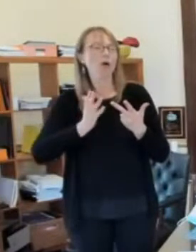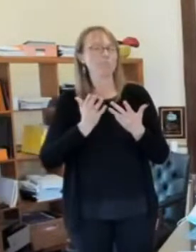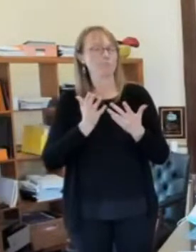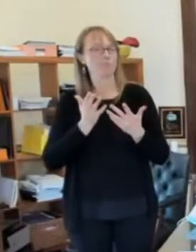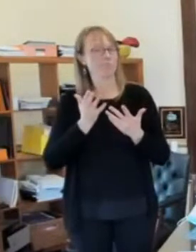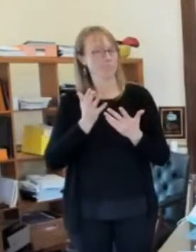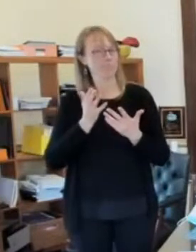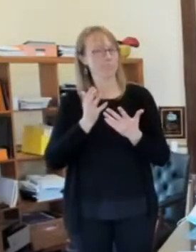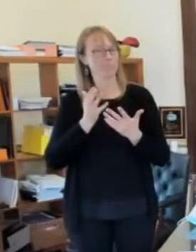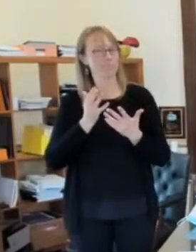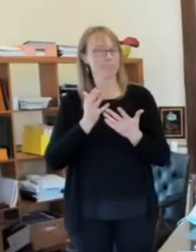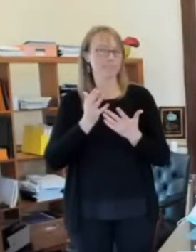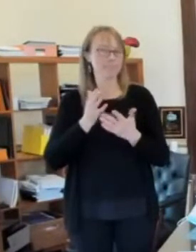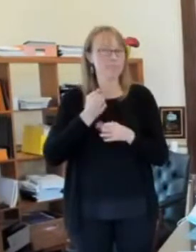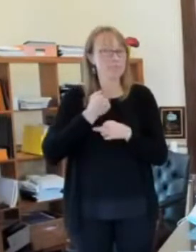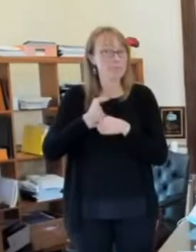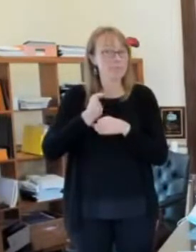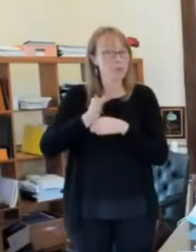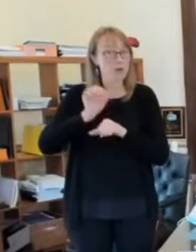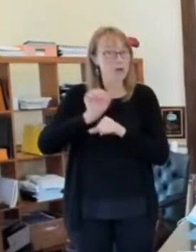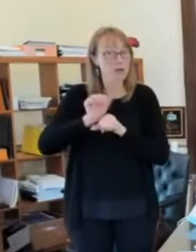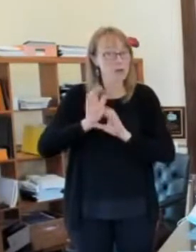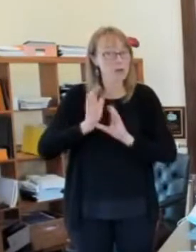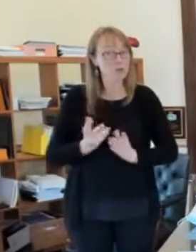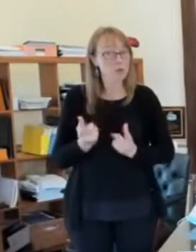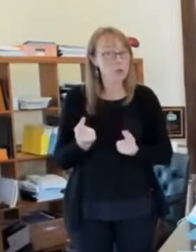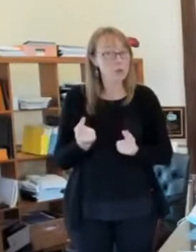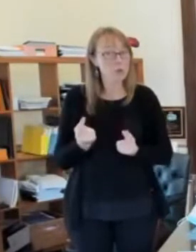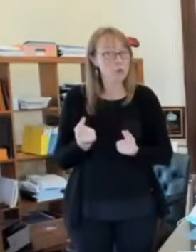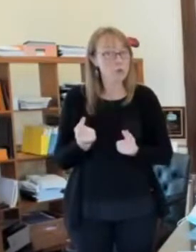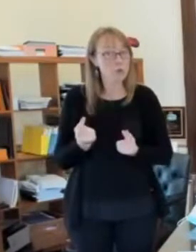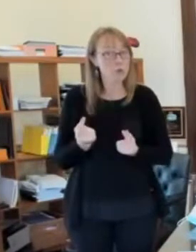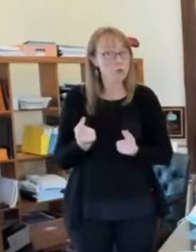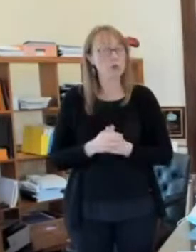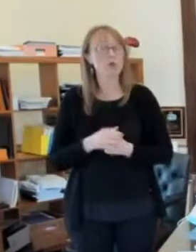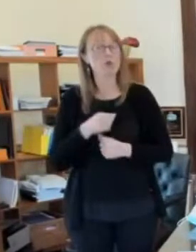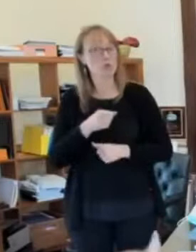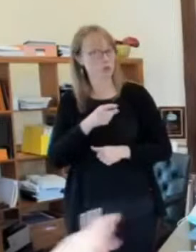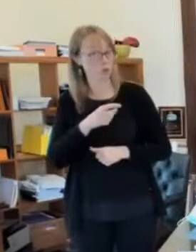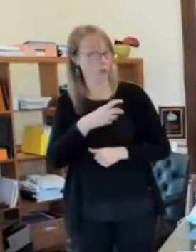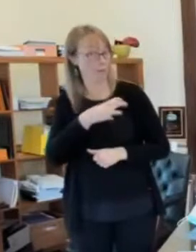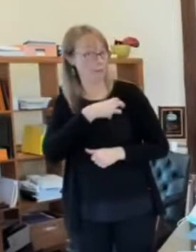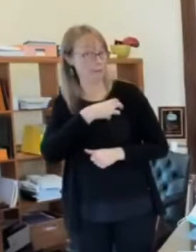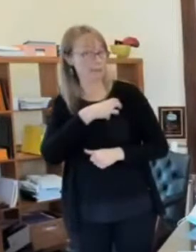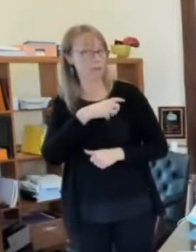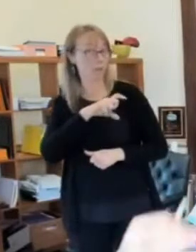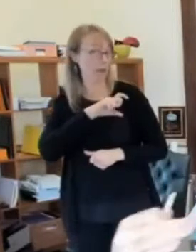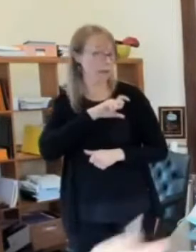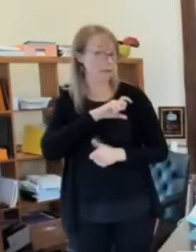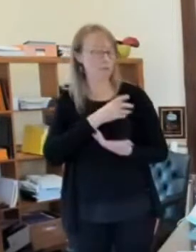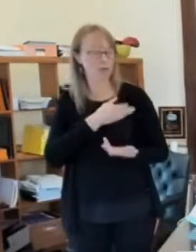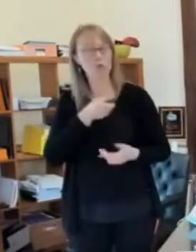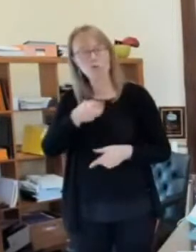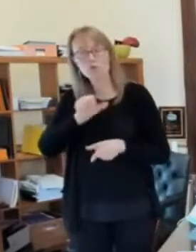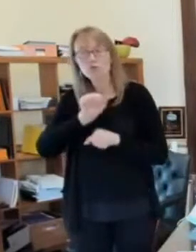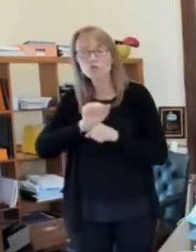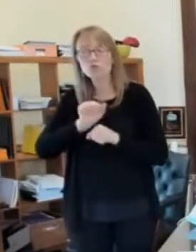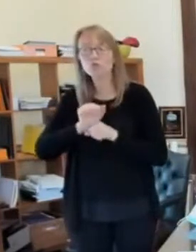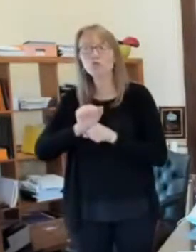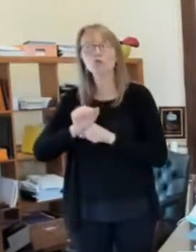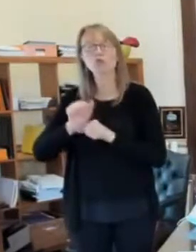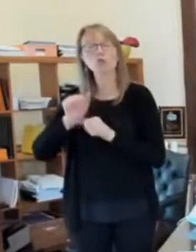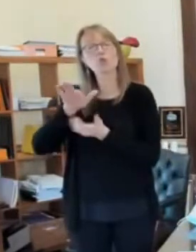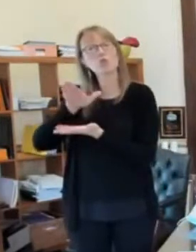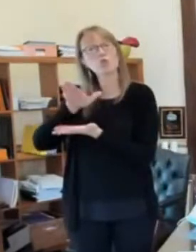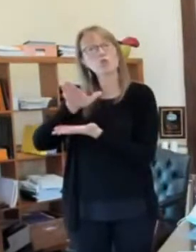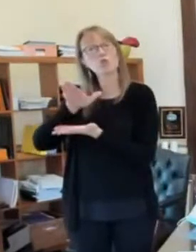We're also asking for your occupation. So if you're a police officer, if you're a school teacher, there'll be a point in time school teachers, and it's not